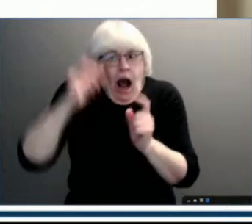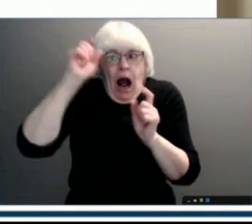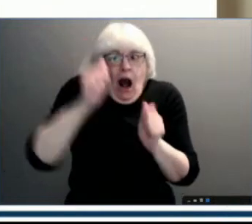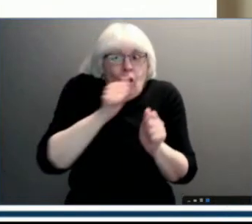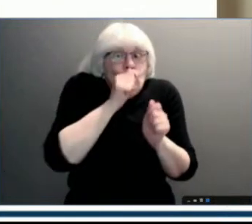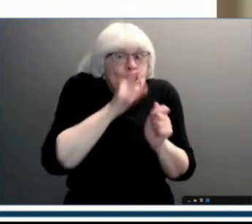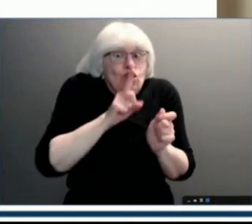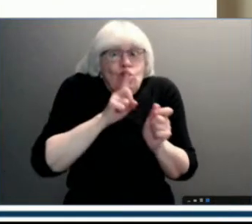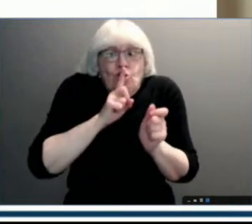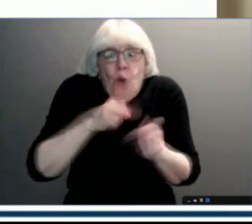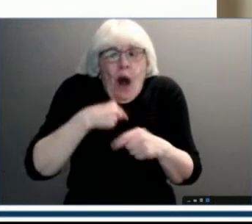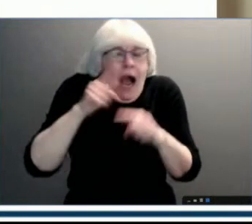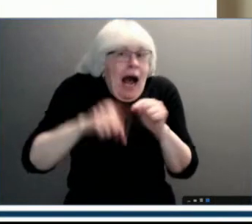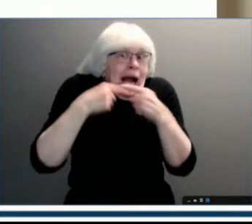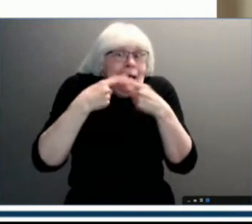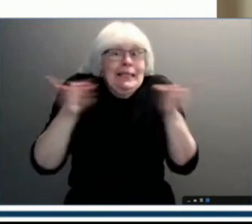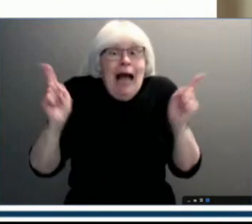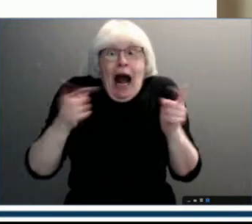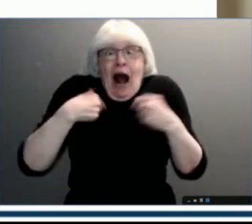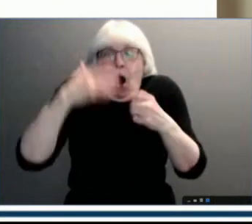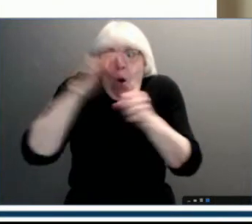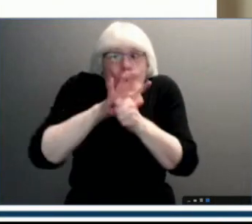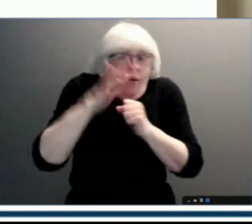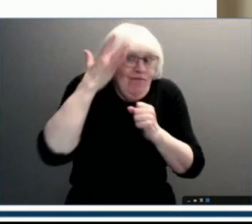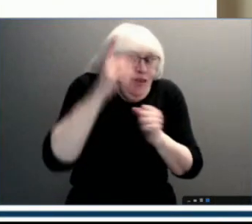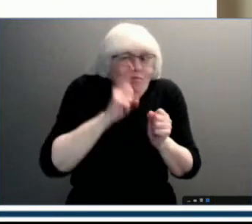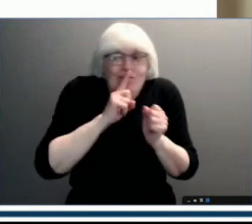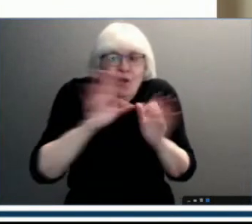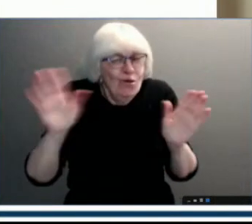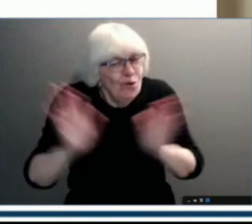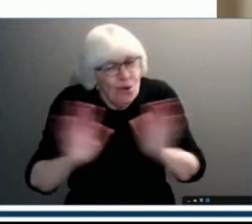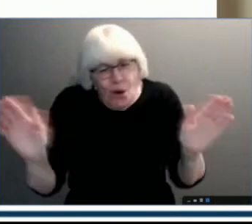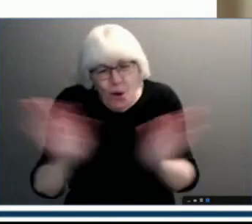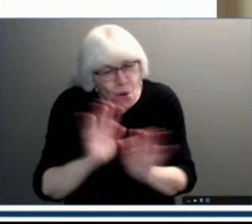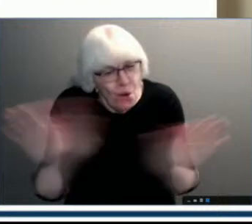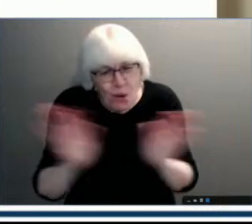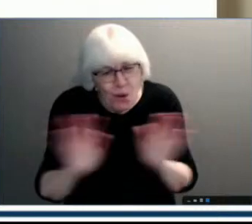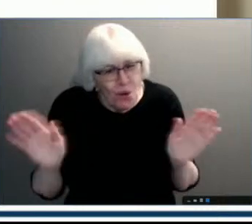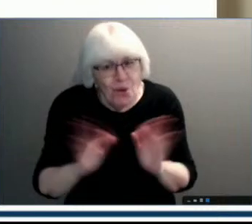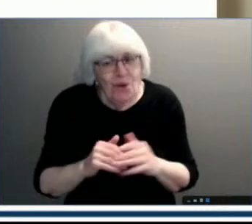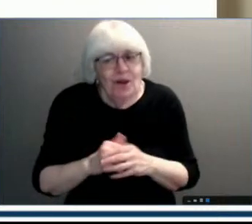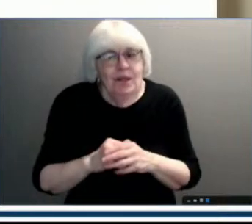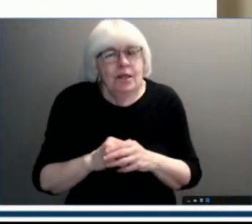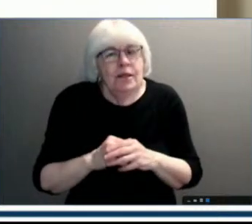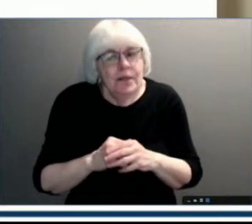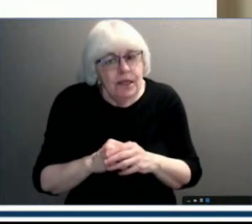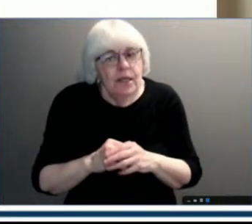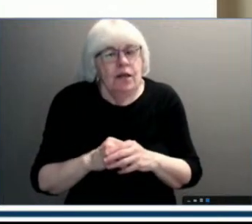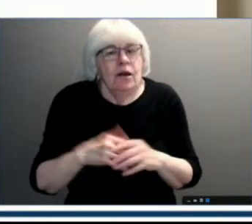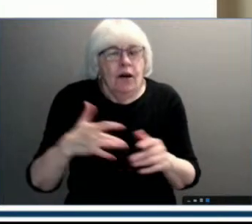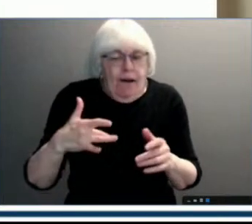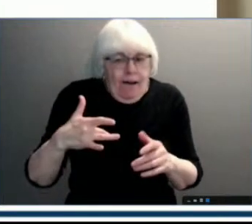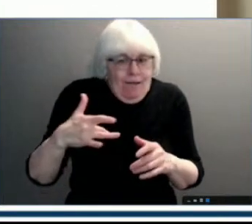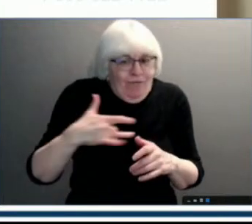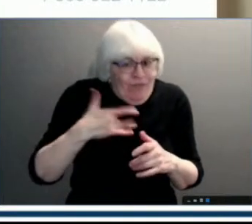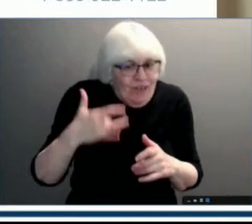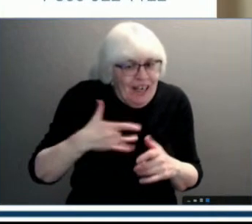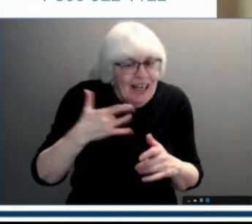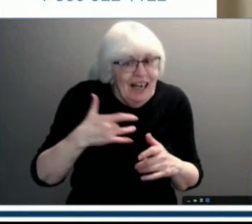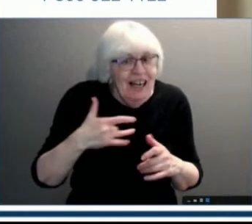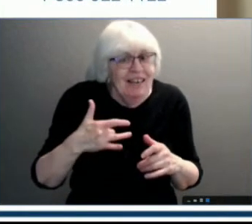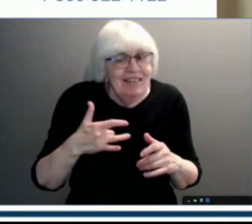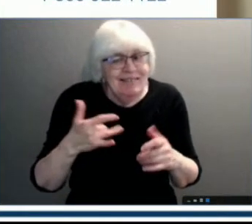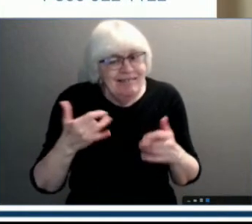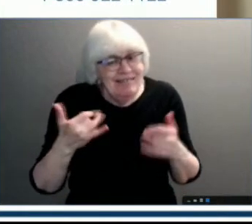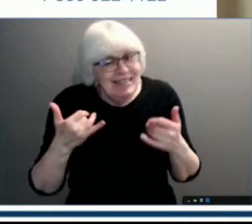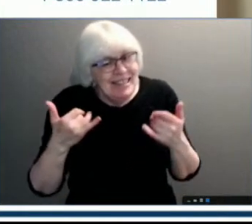look at a change in course. But for me, I believe, I still believe in the goodness of